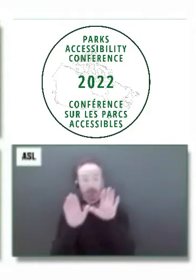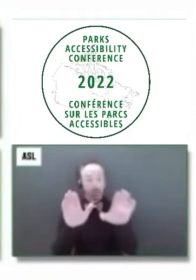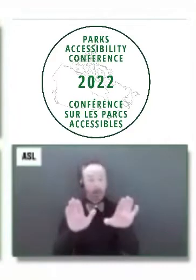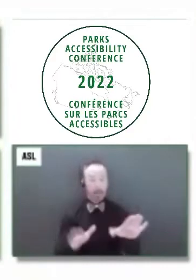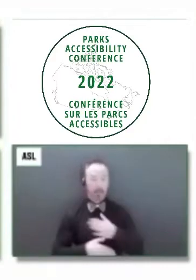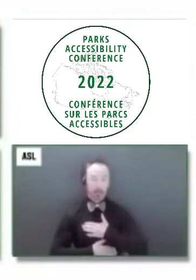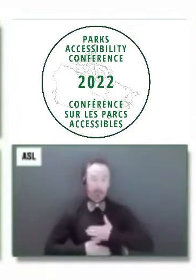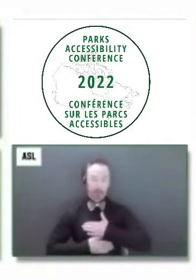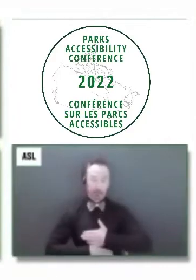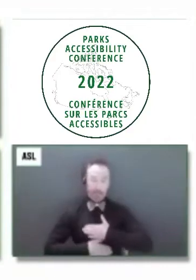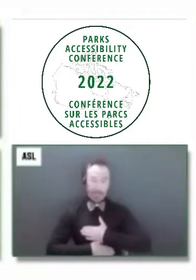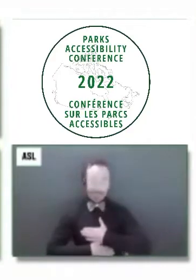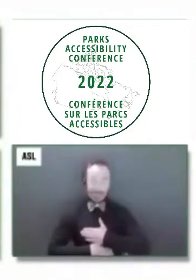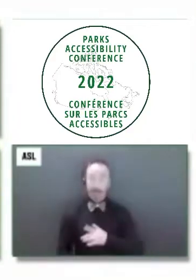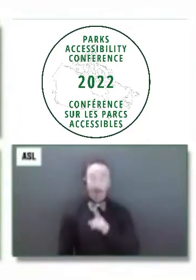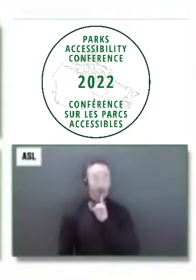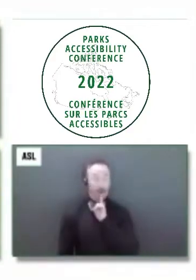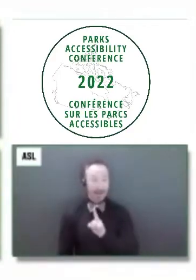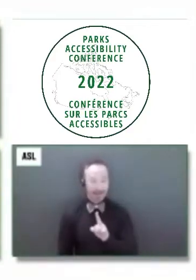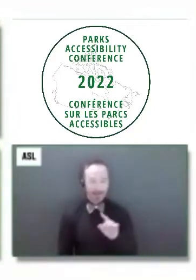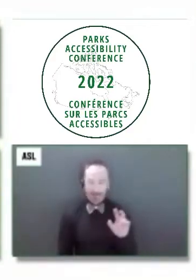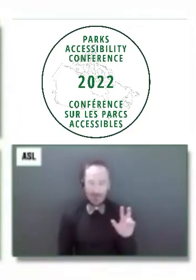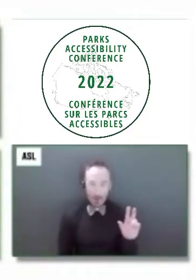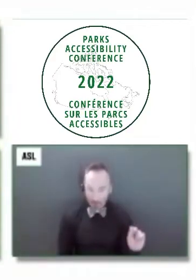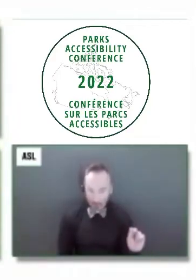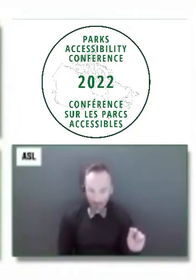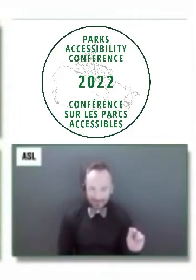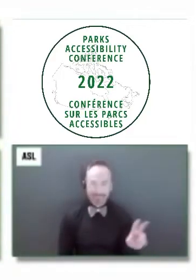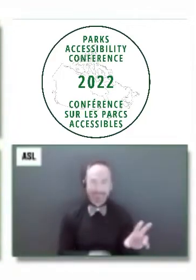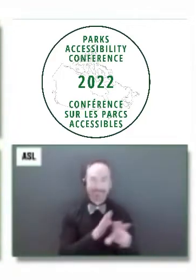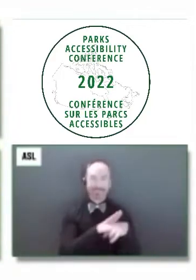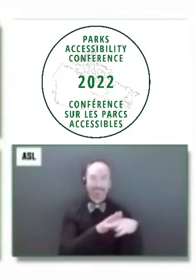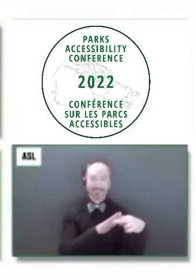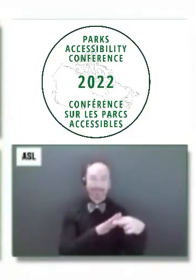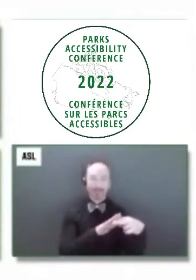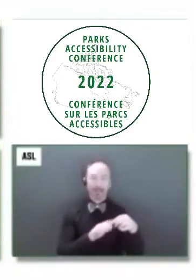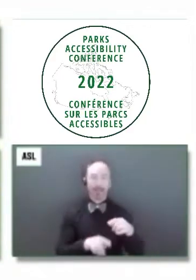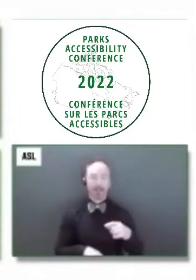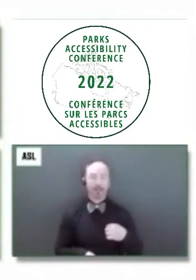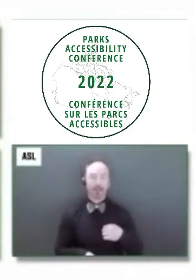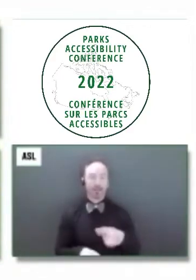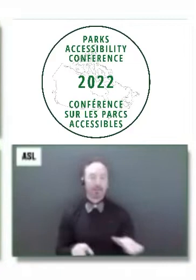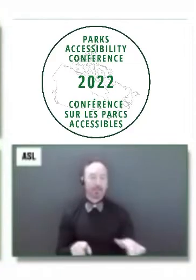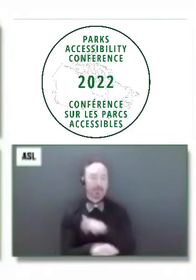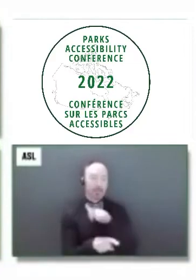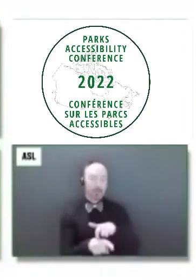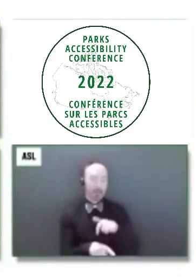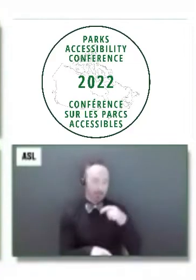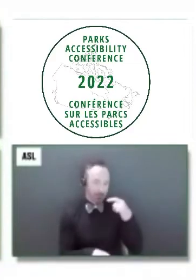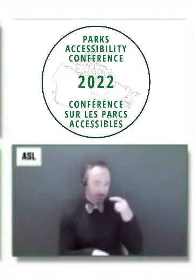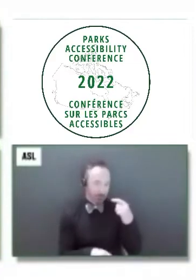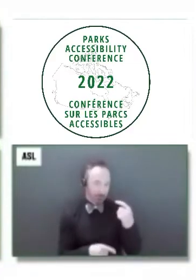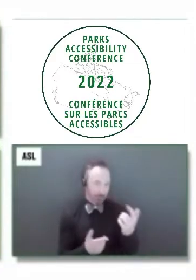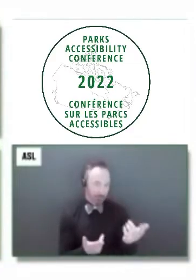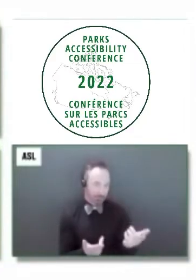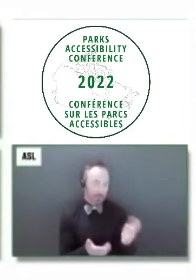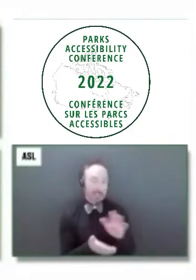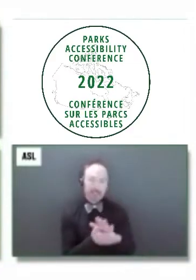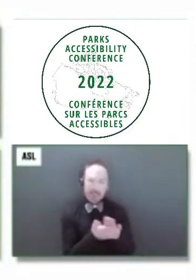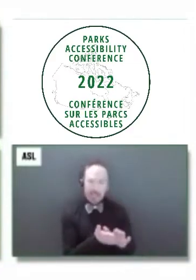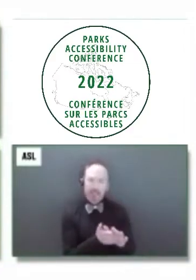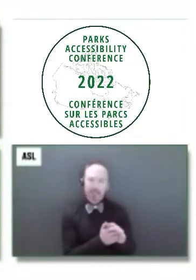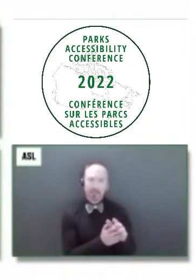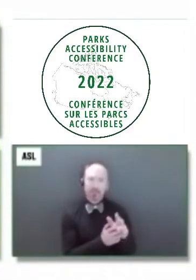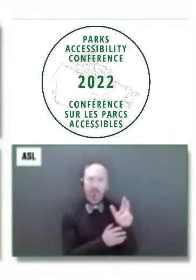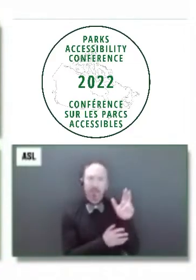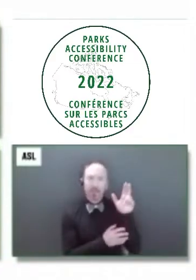no, I get that'll be the truth. But at the same time, it's good to hear there's some adjustments at